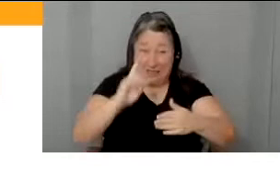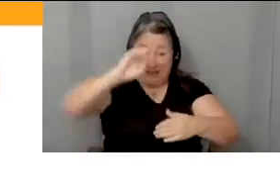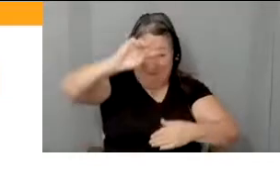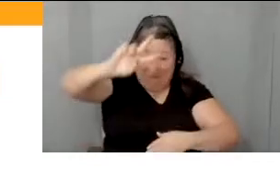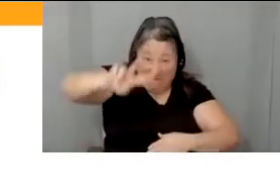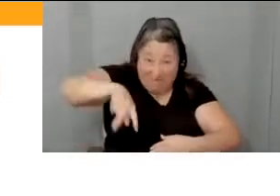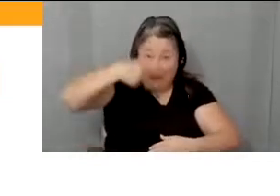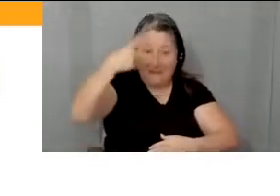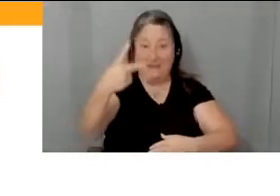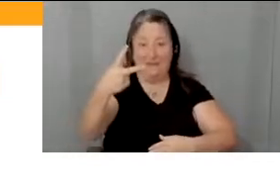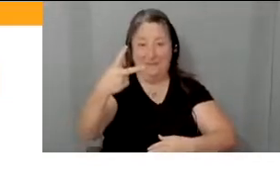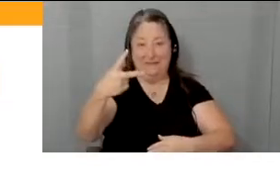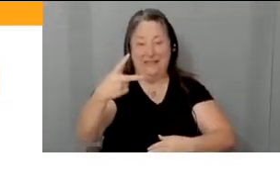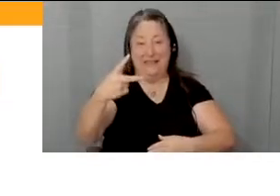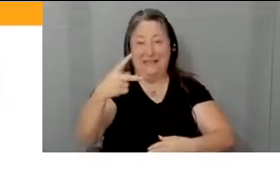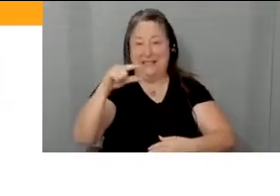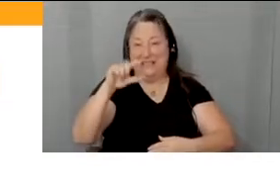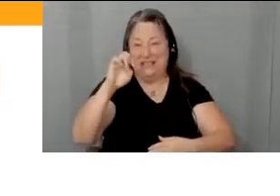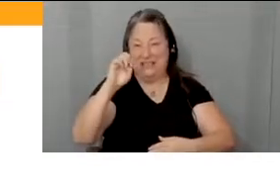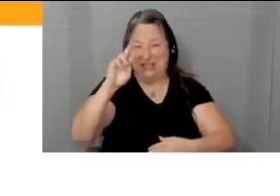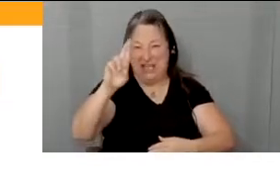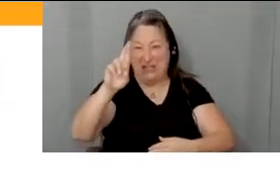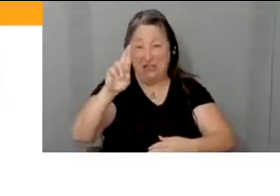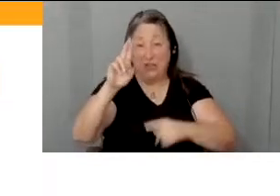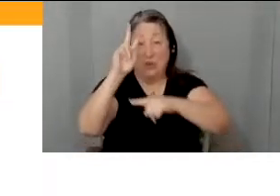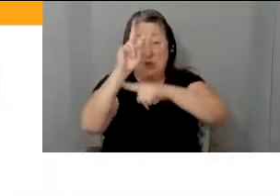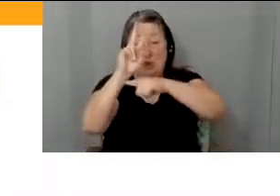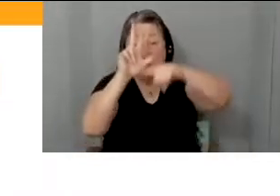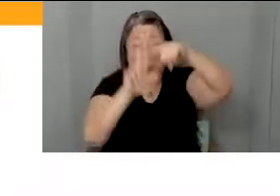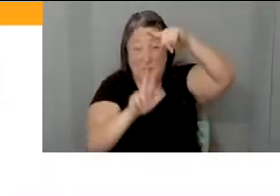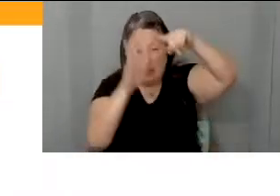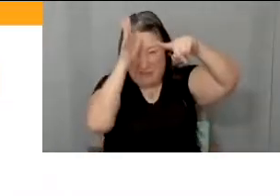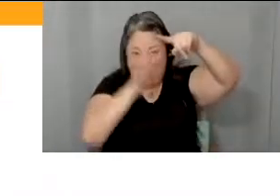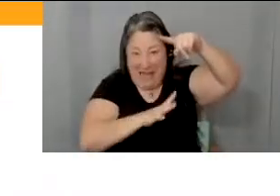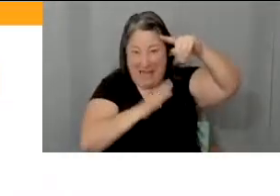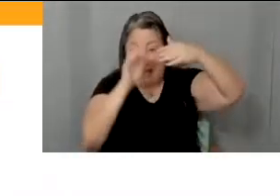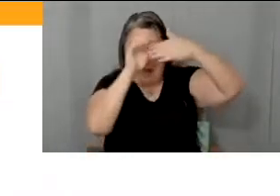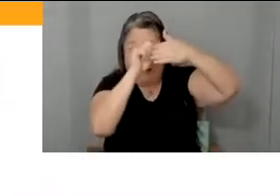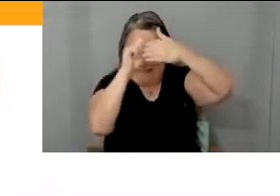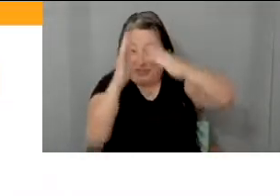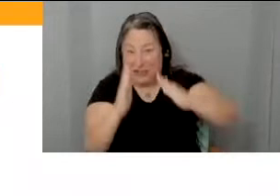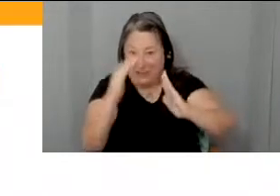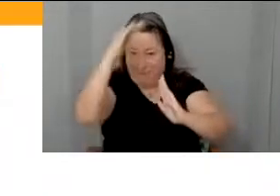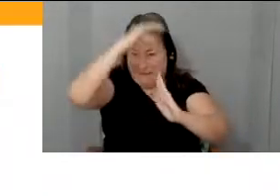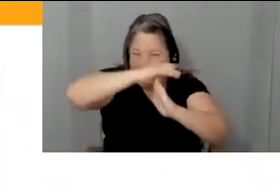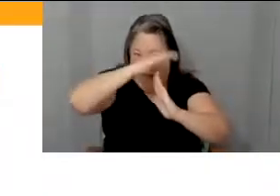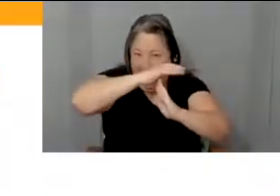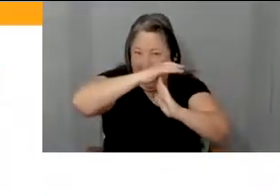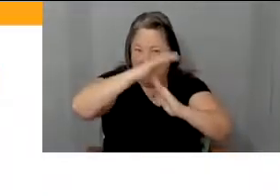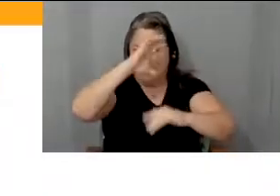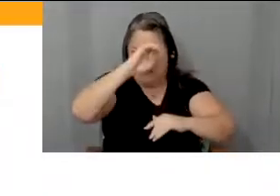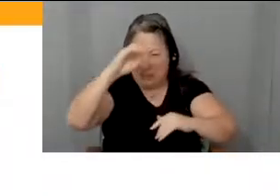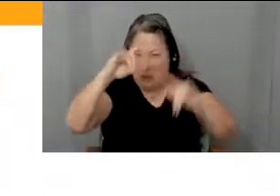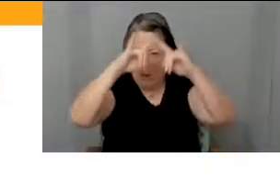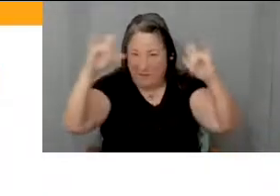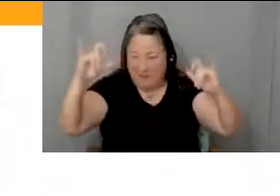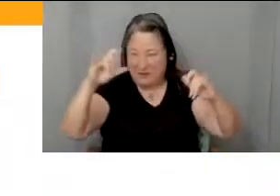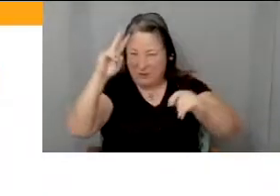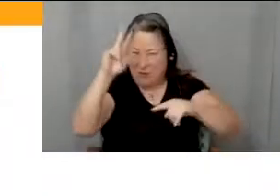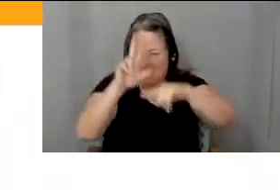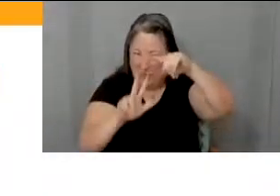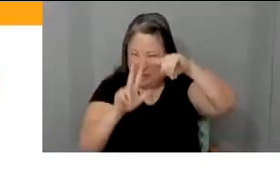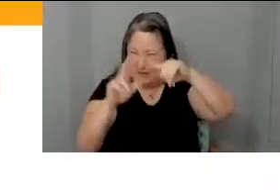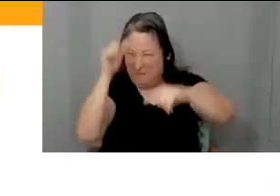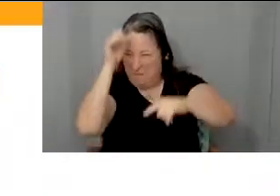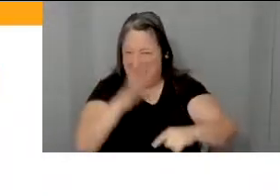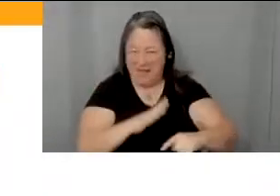gender. So it's about 2/3 made up of men. And that's an interesting thing that as we've been looking at talent